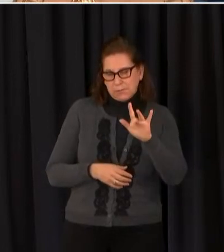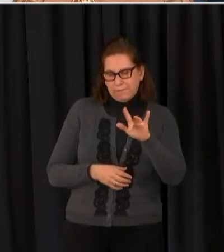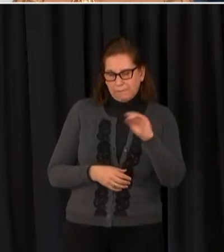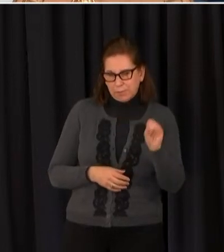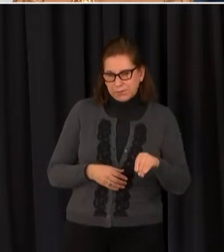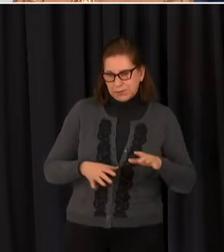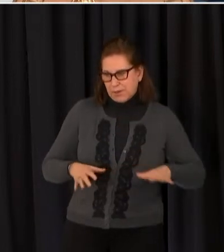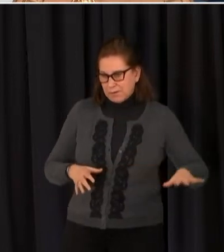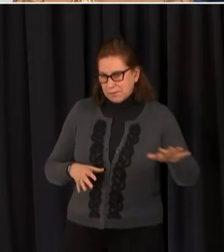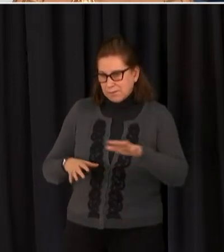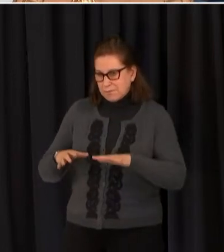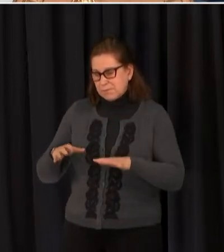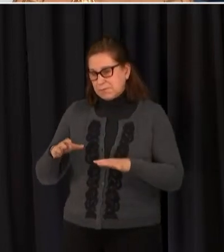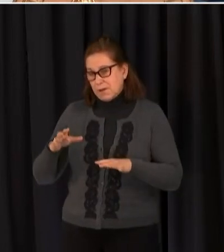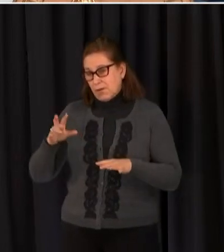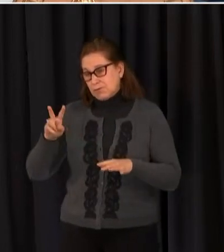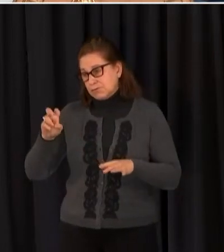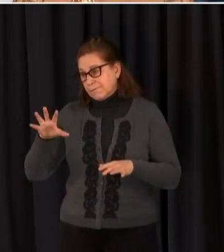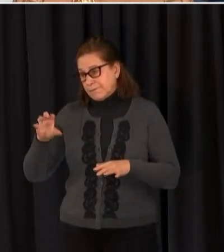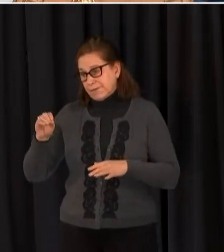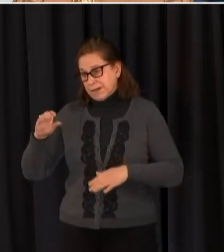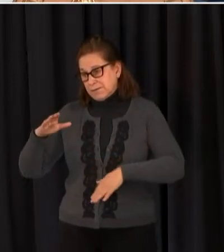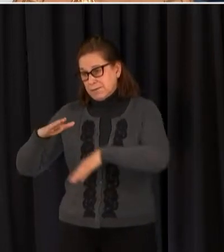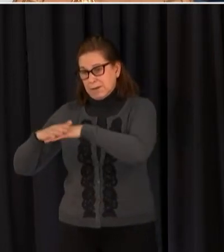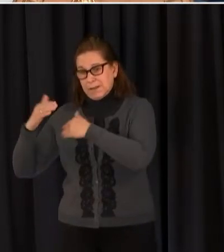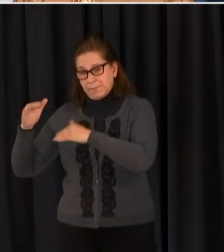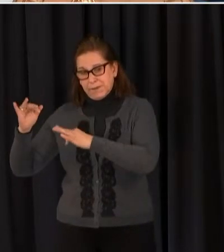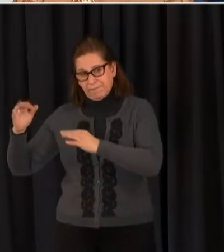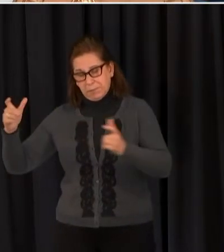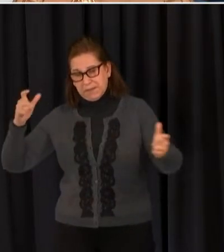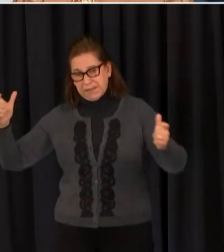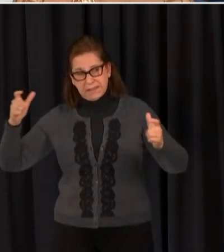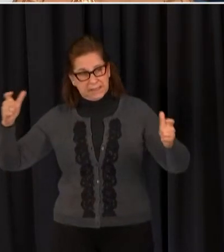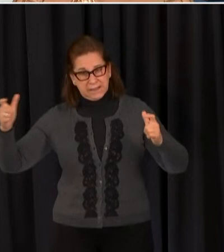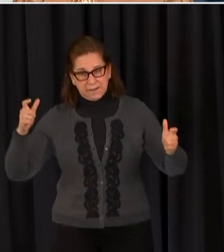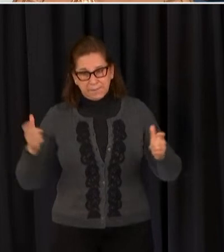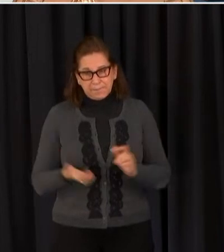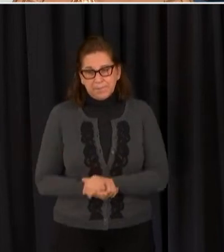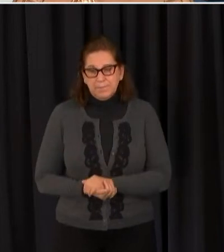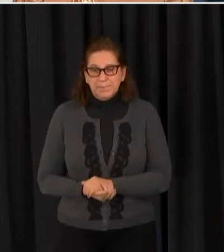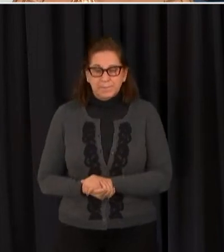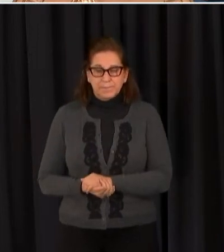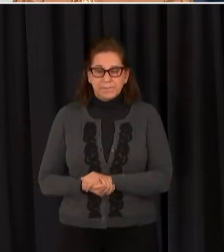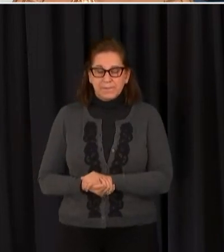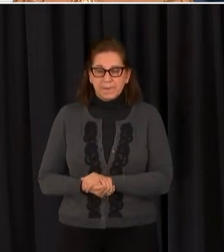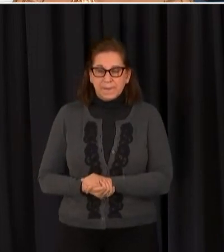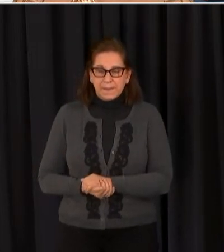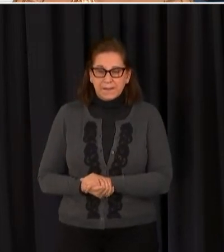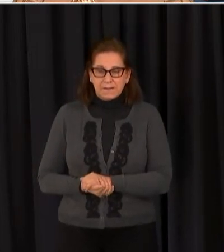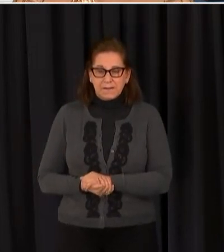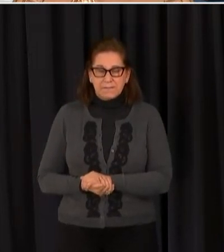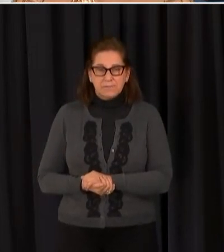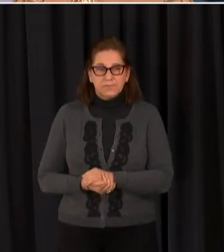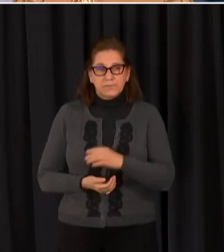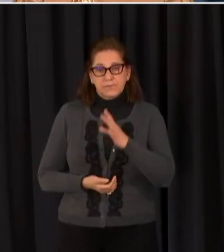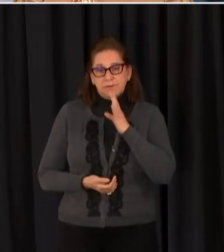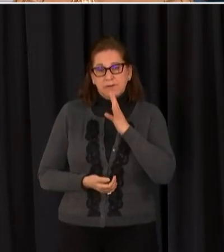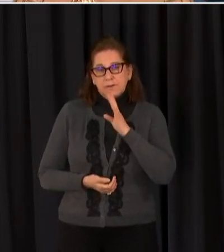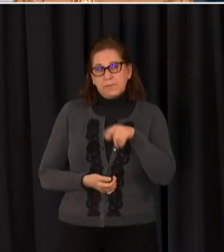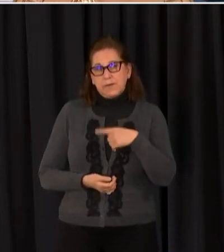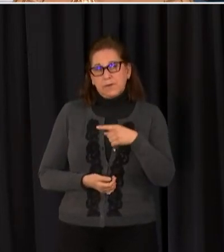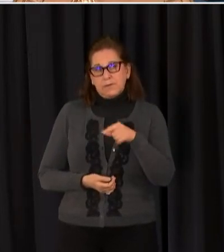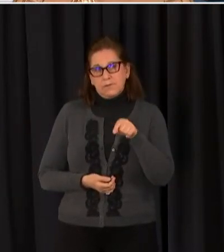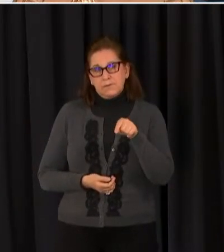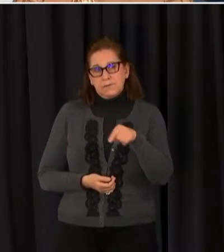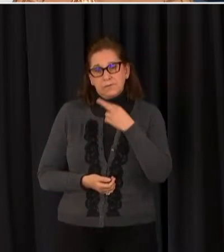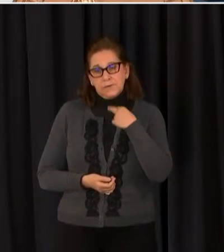to reassessing capacity limits in early April, as well as entertainment